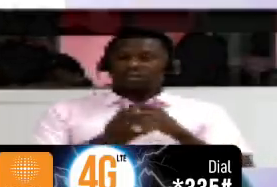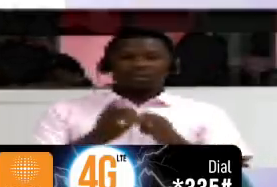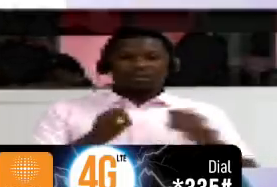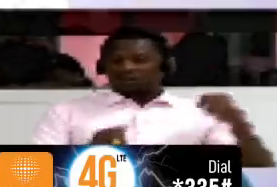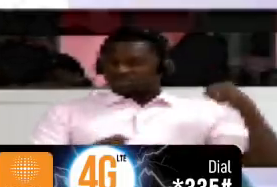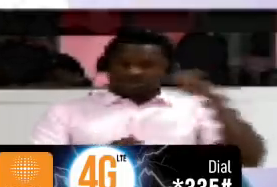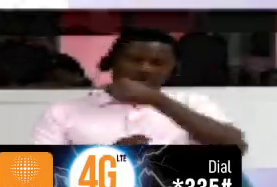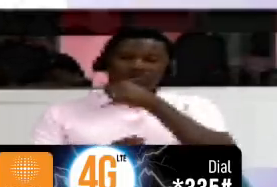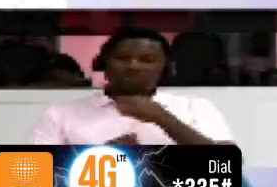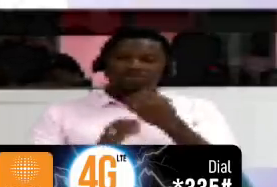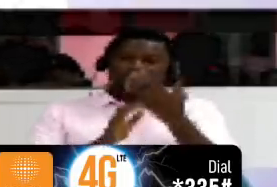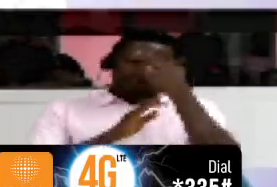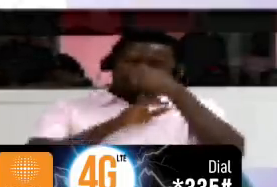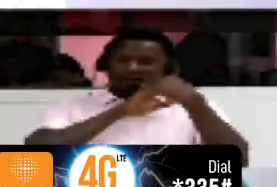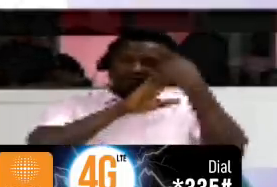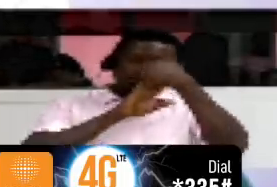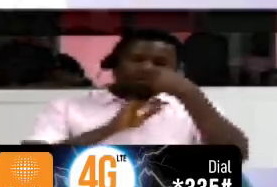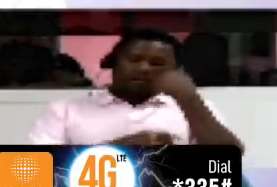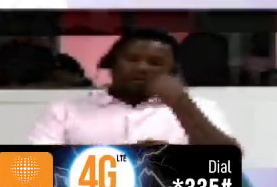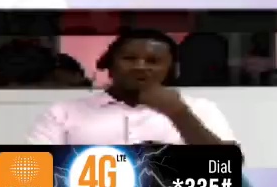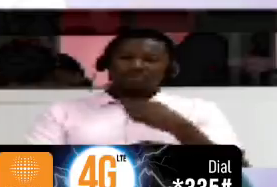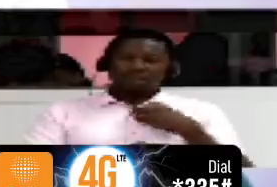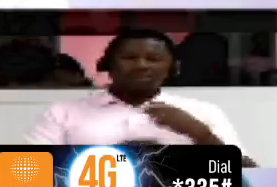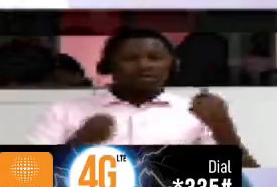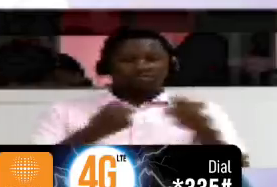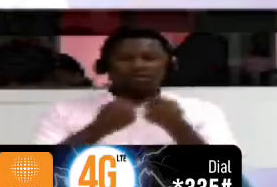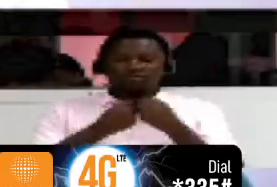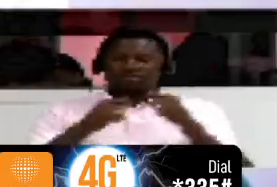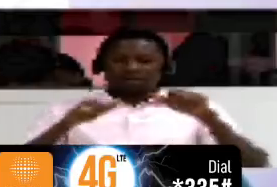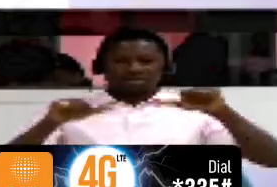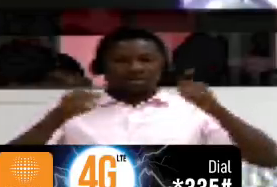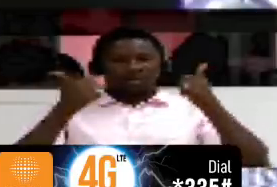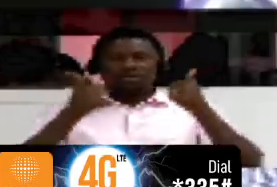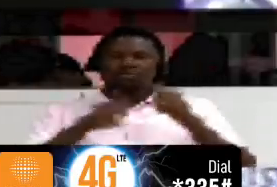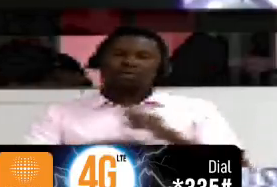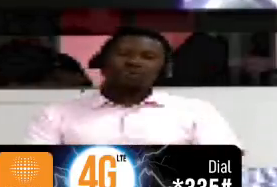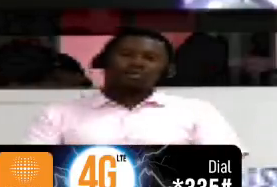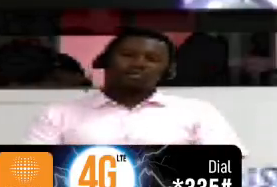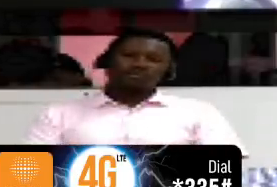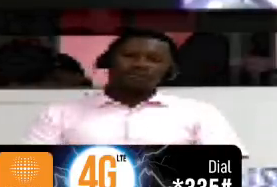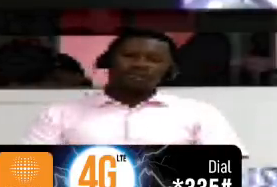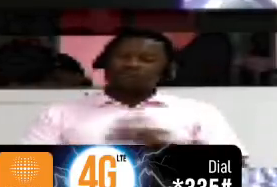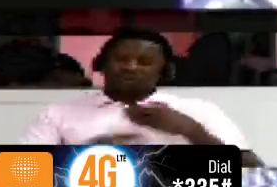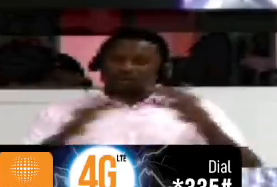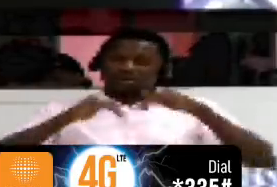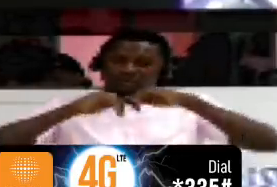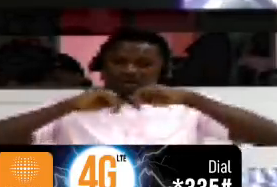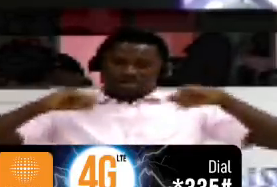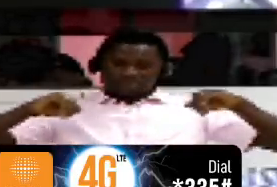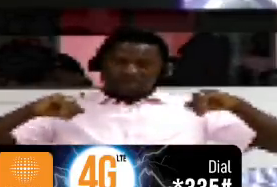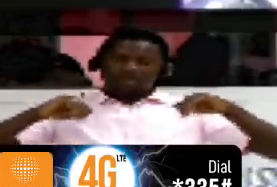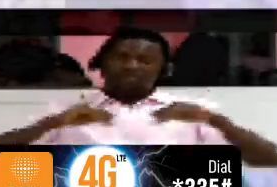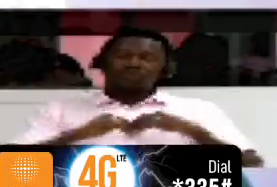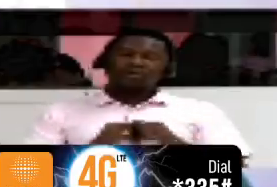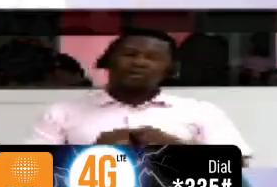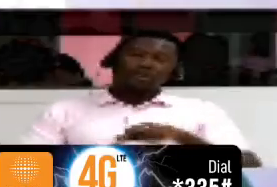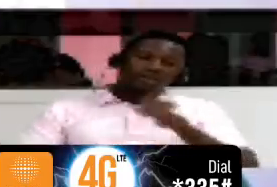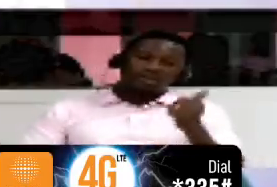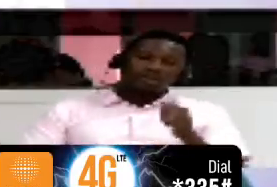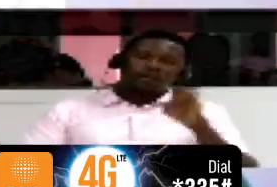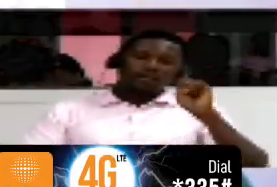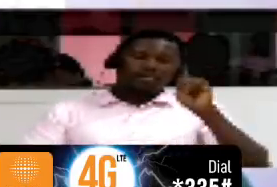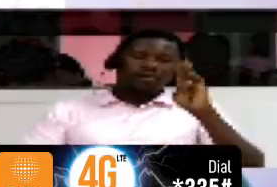the face. And then a fight broke out. So they were separated, and then